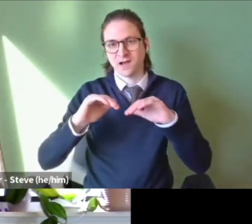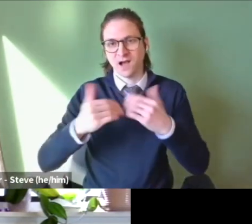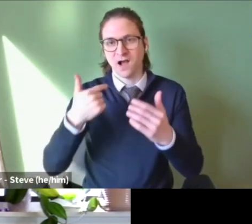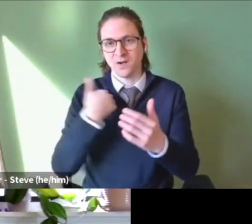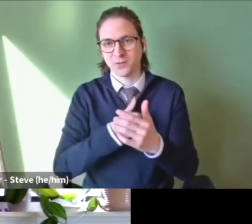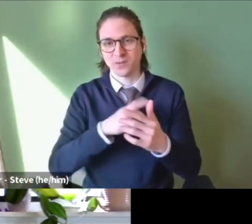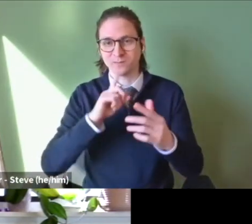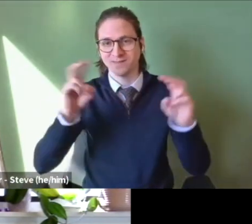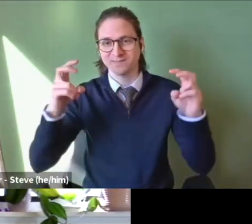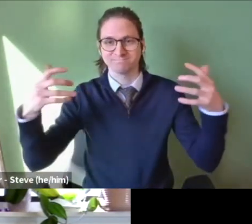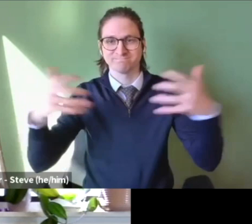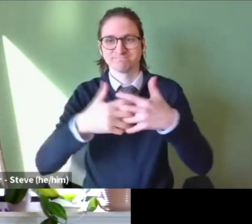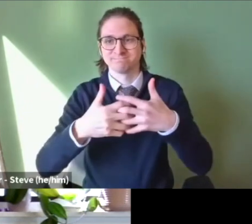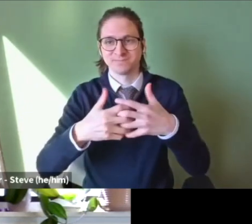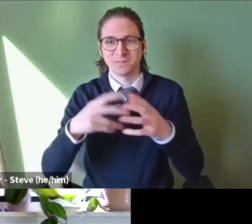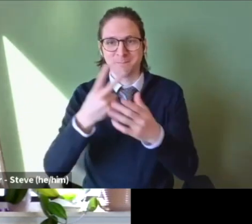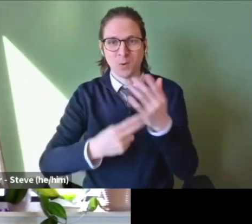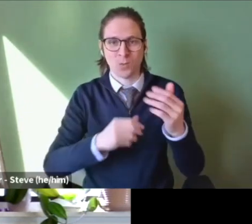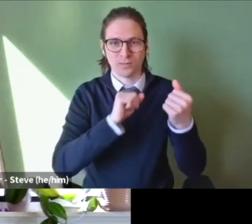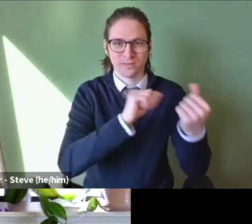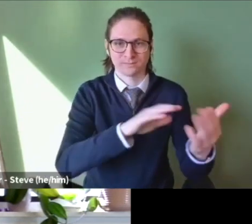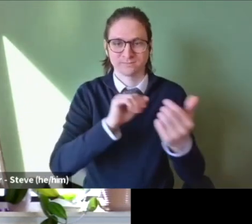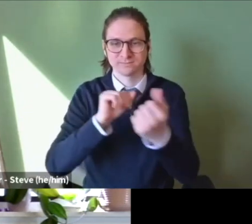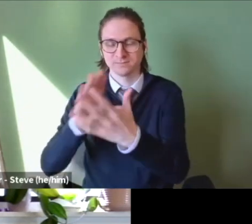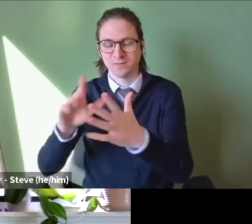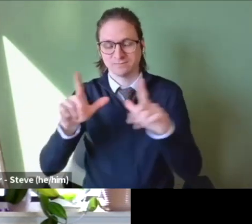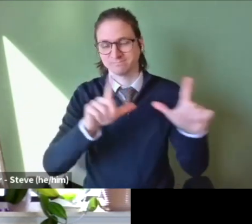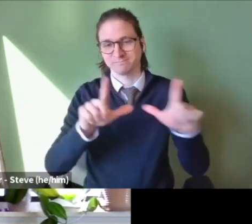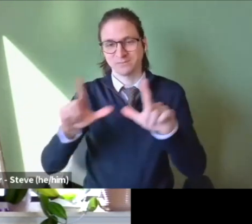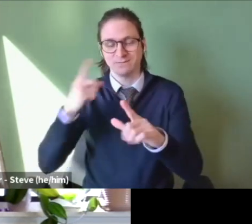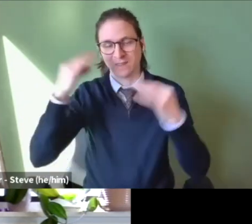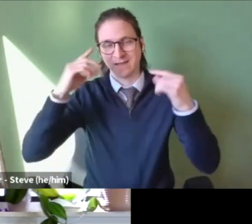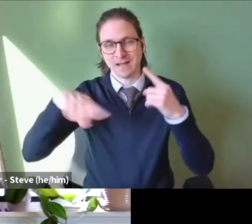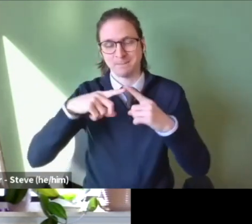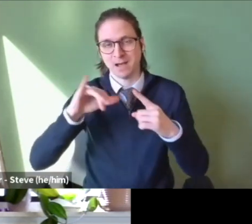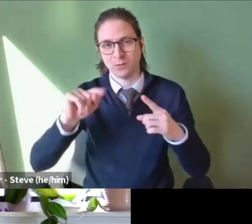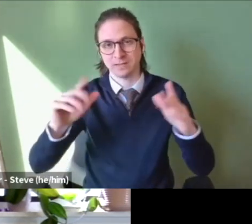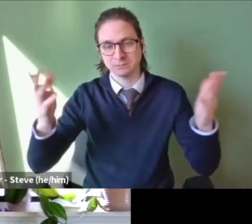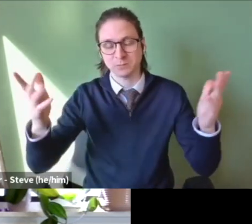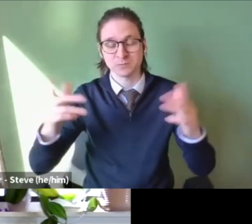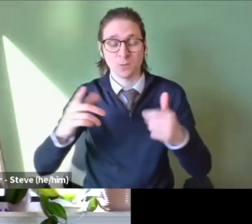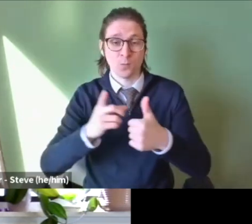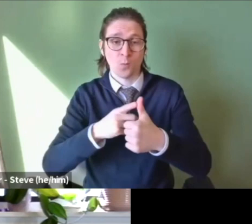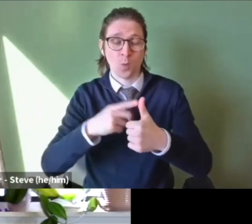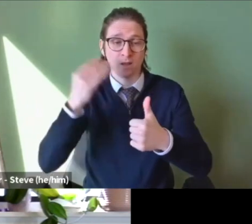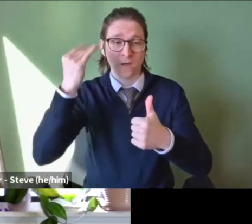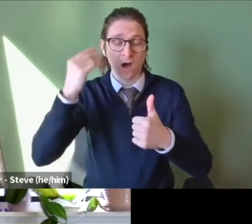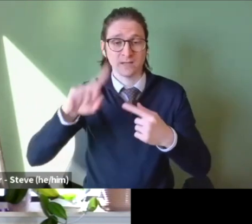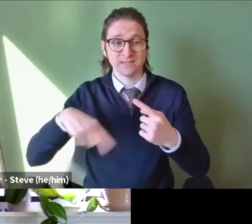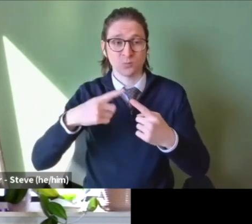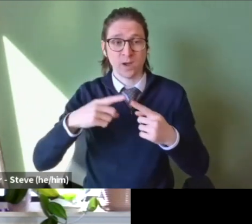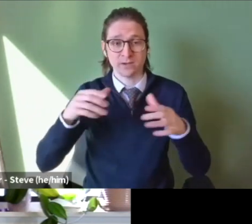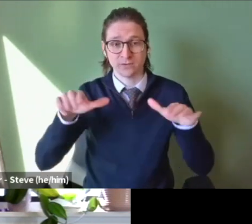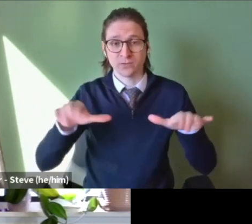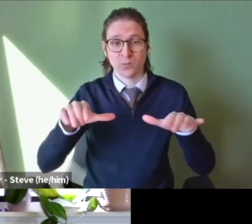thinking about it? Yeah, that's a great question. So I think in the one case, first, when you're doing these hyperscanning experiments, the people have to be